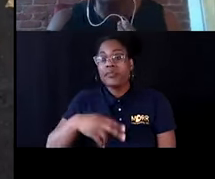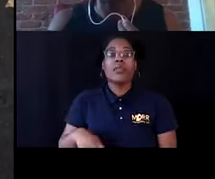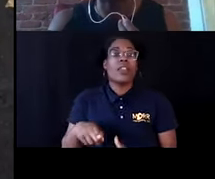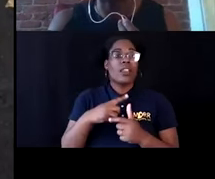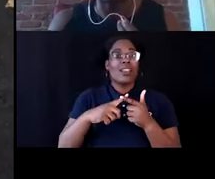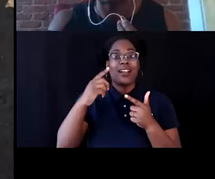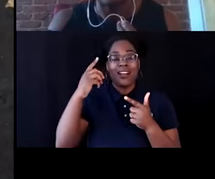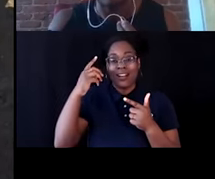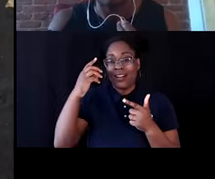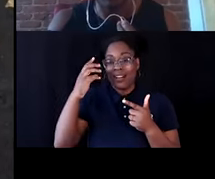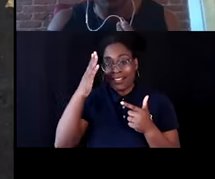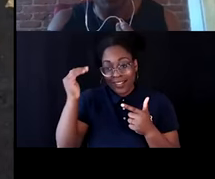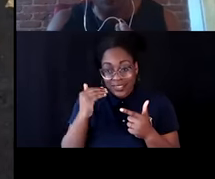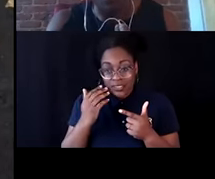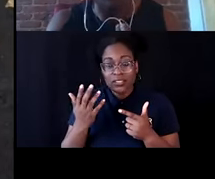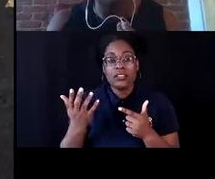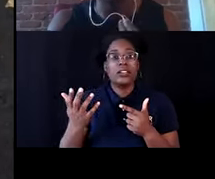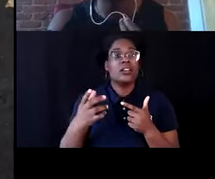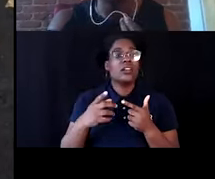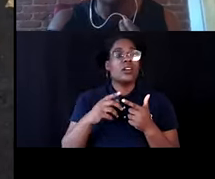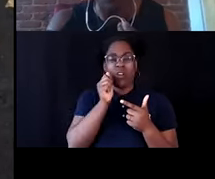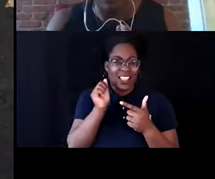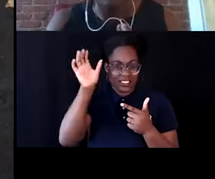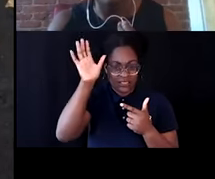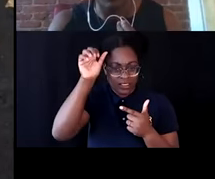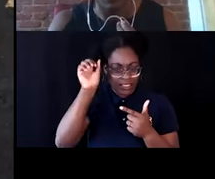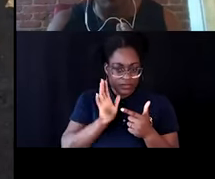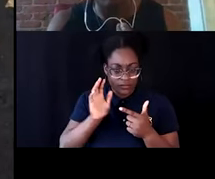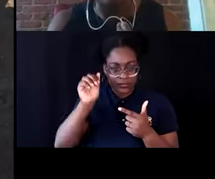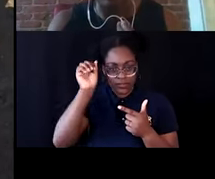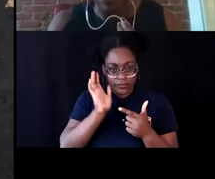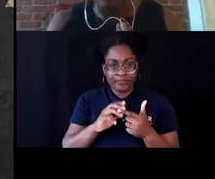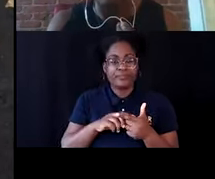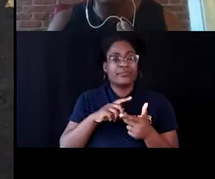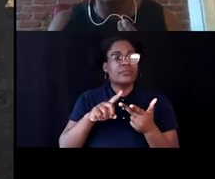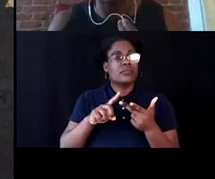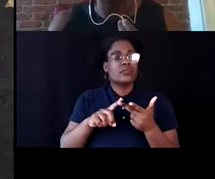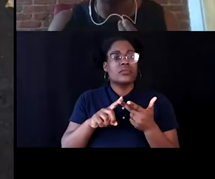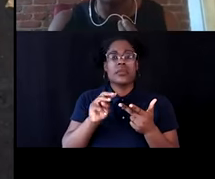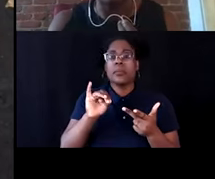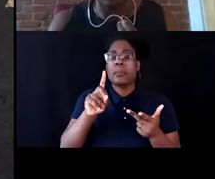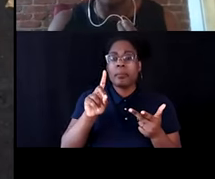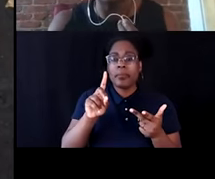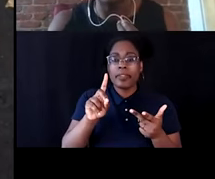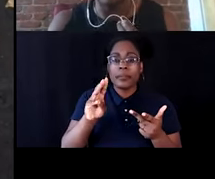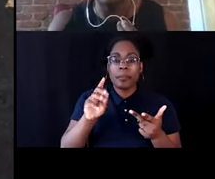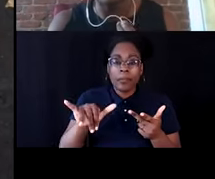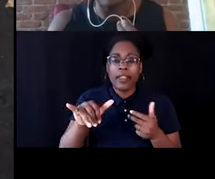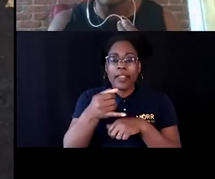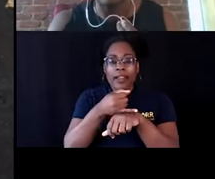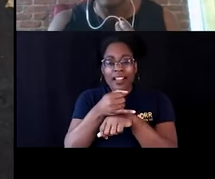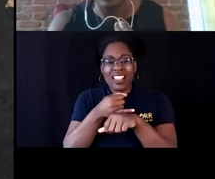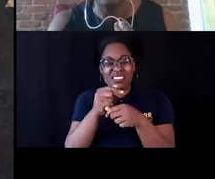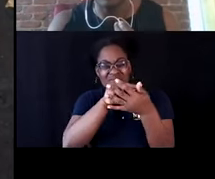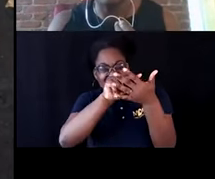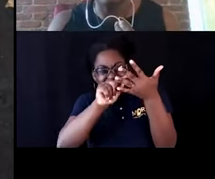Virgin Islands, Puerto Rico, Samoa, Chamorro, Midway Island, right? All of these are indigenous